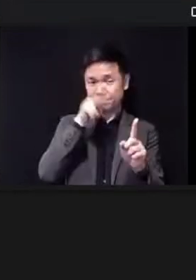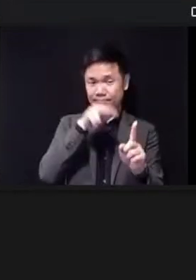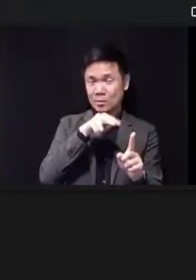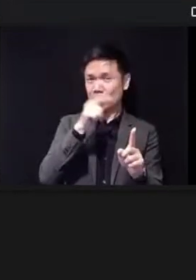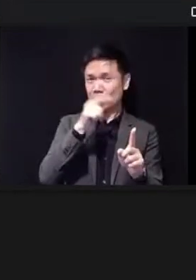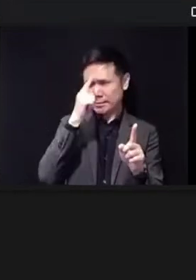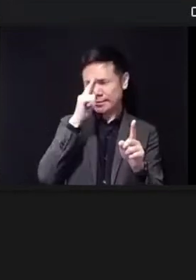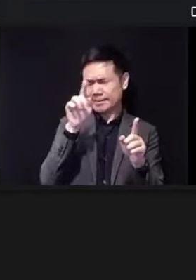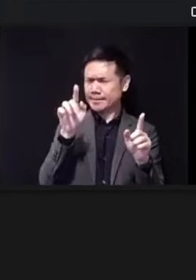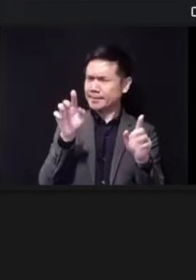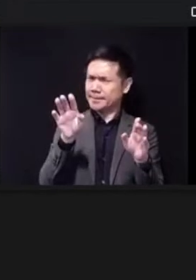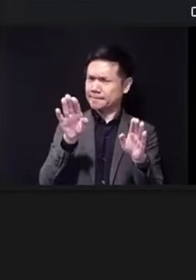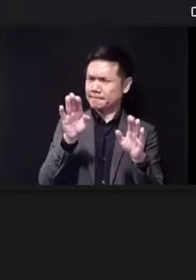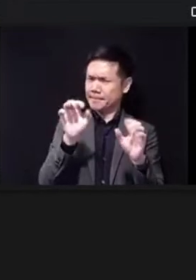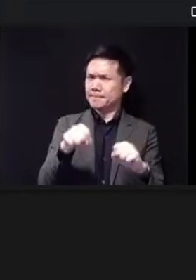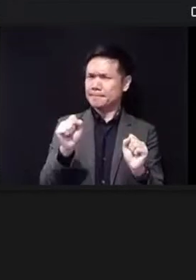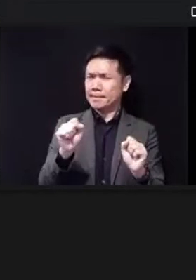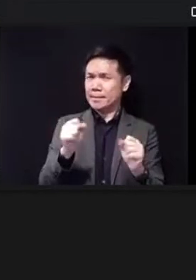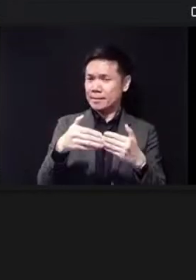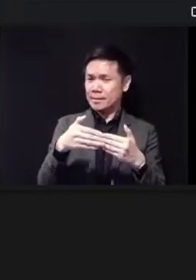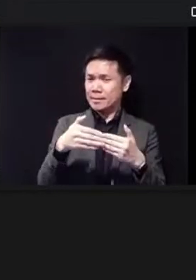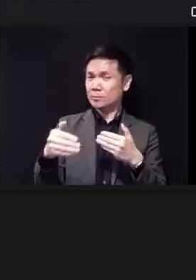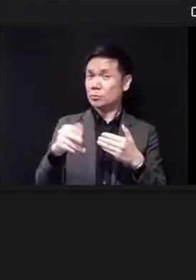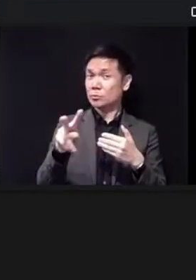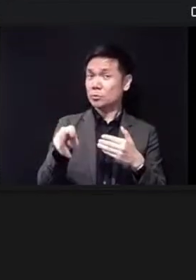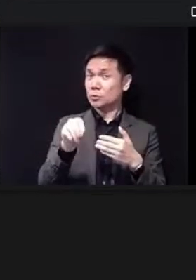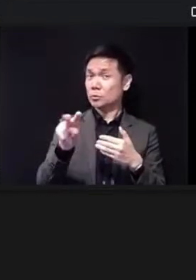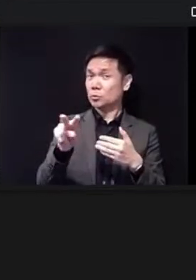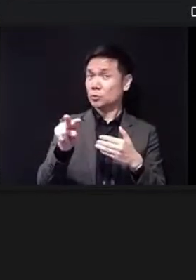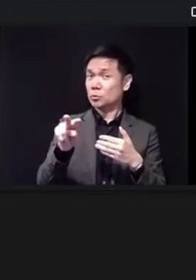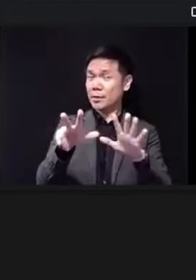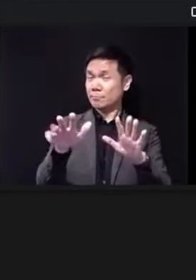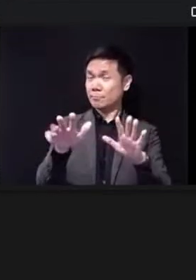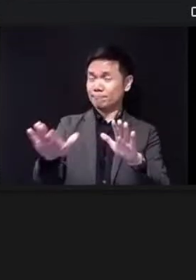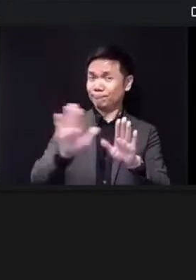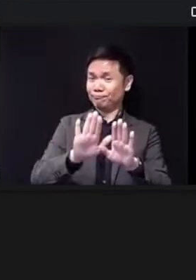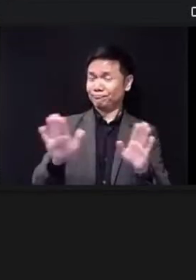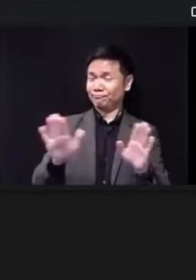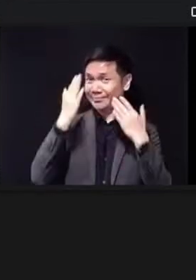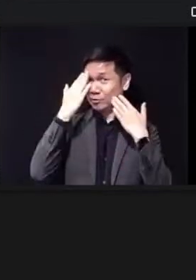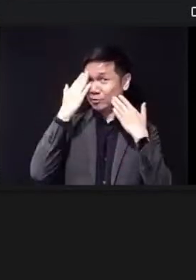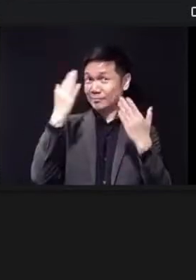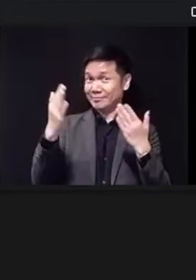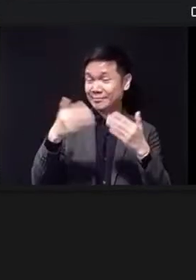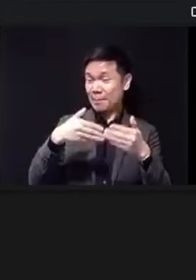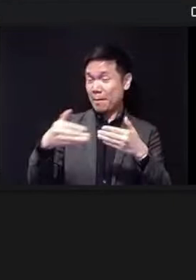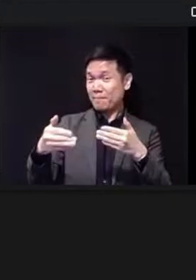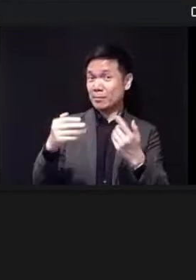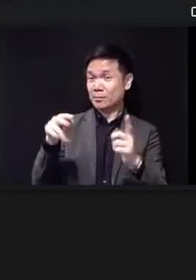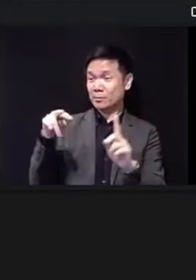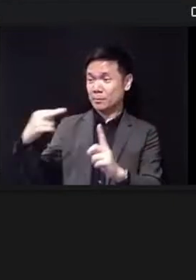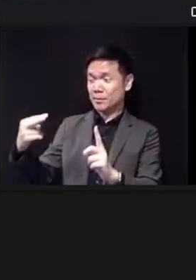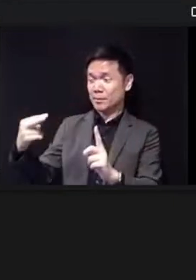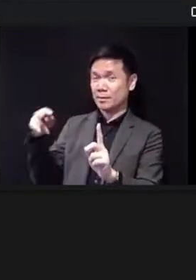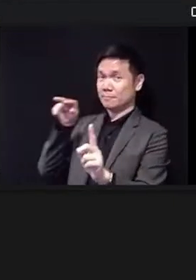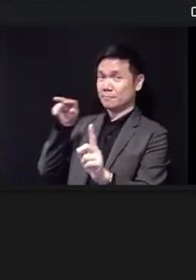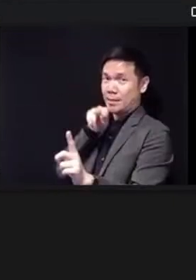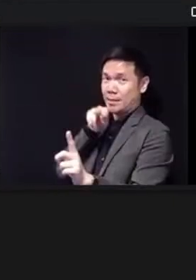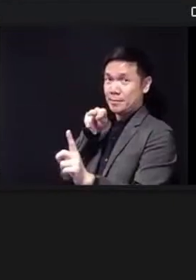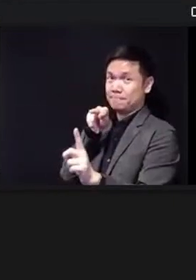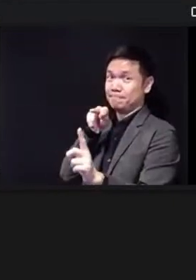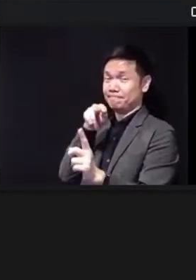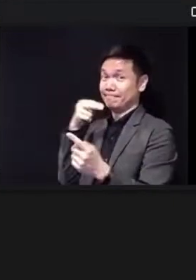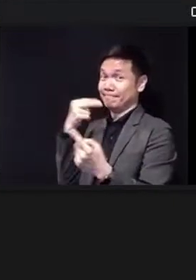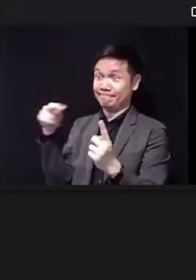prejudging between what happens between now and 2028, but perhaps are looking at it from different angles. So in that